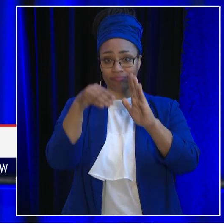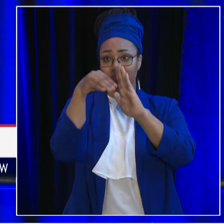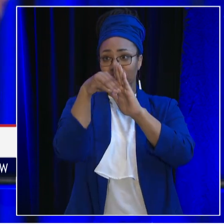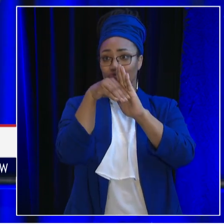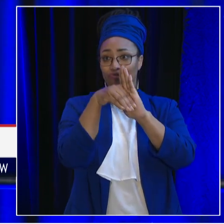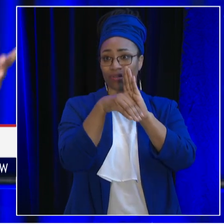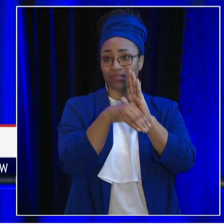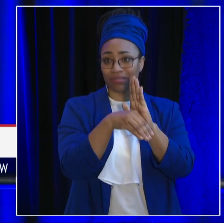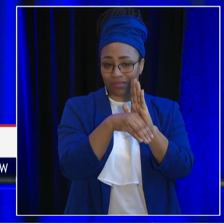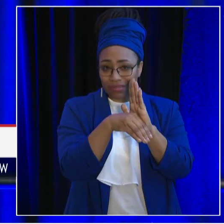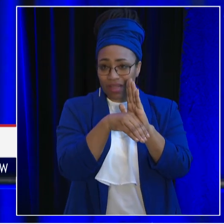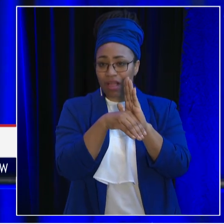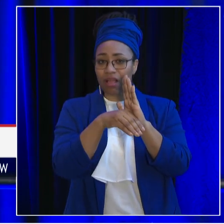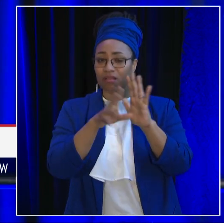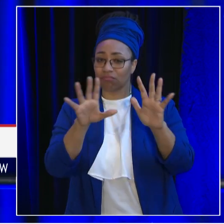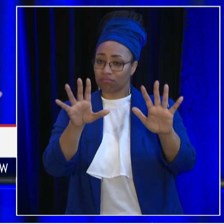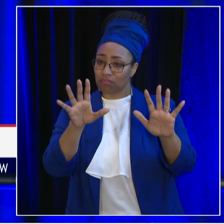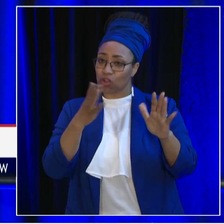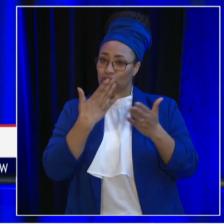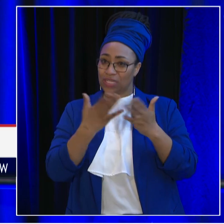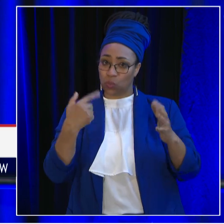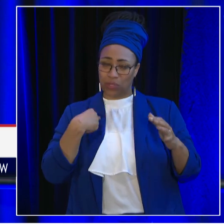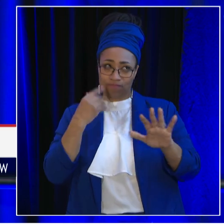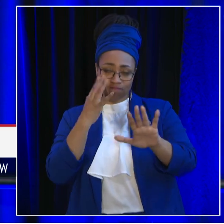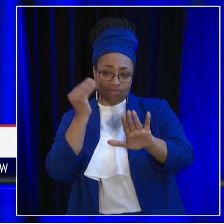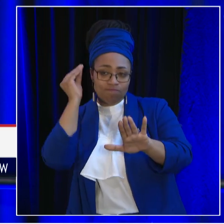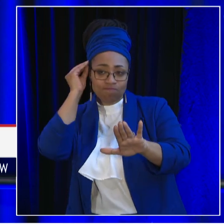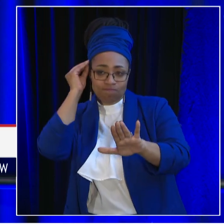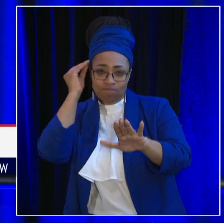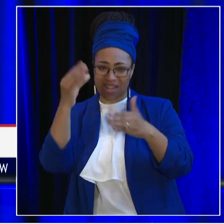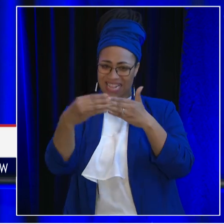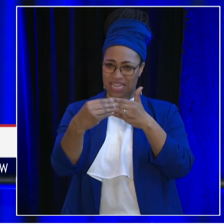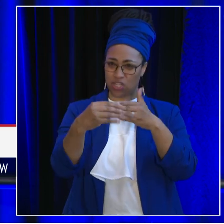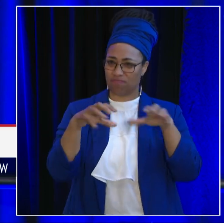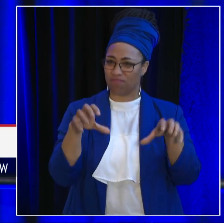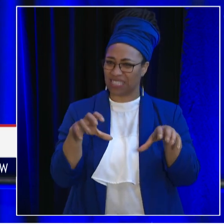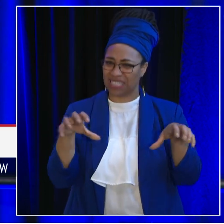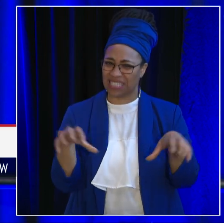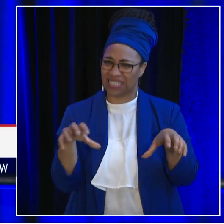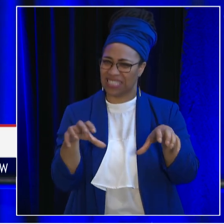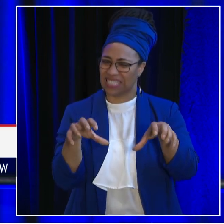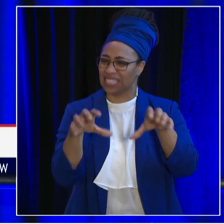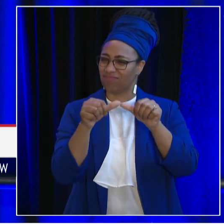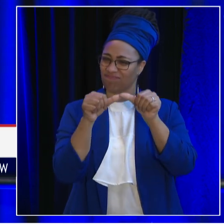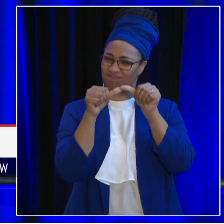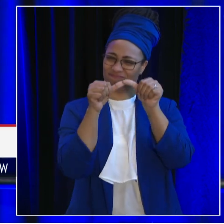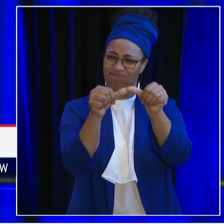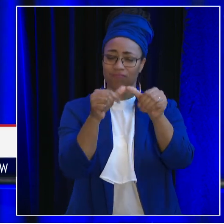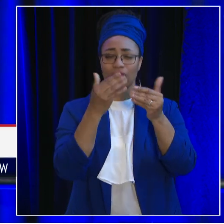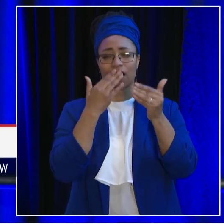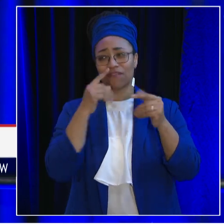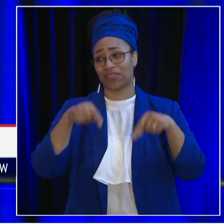Washington, D.C. can keep in mind is your leaders are doing the work. So thank you to everybody in this room. Thank you to